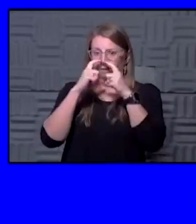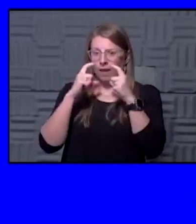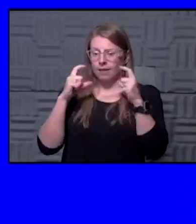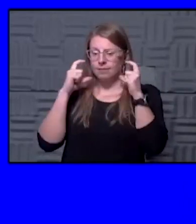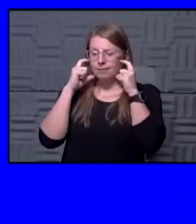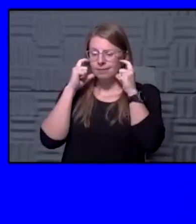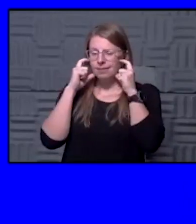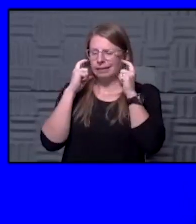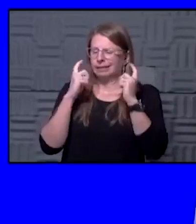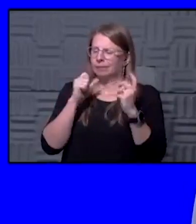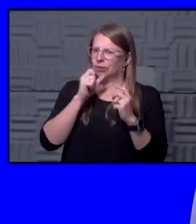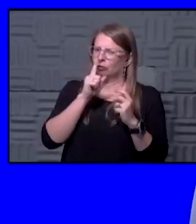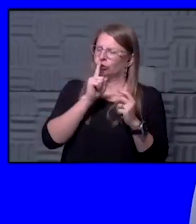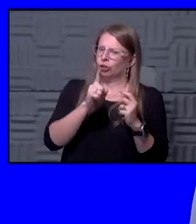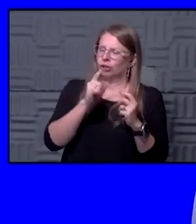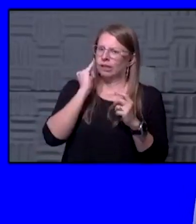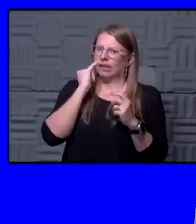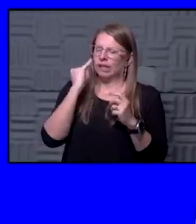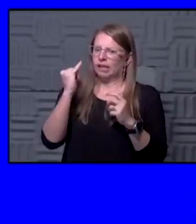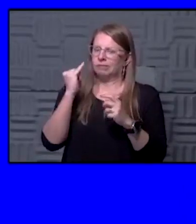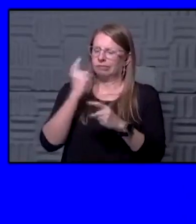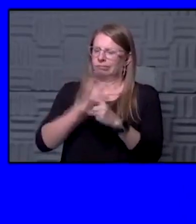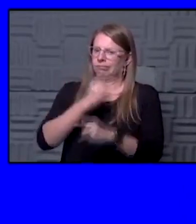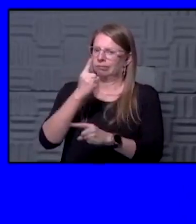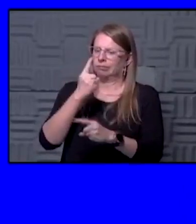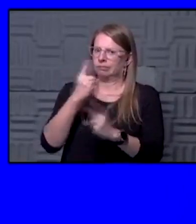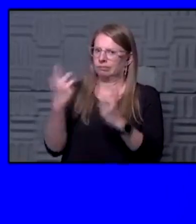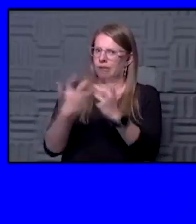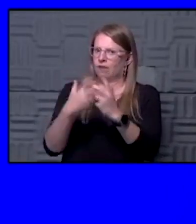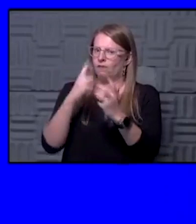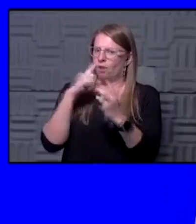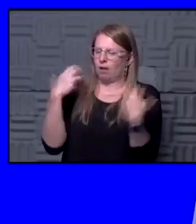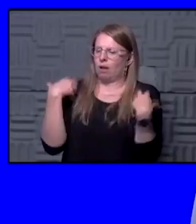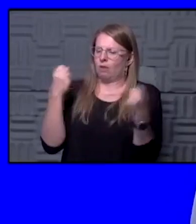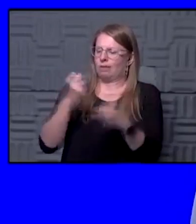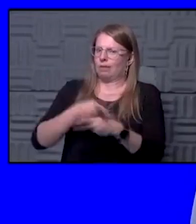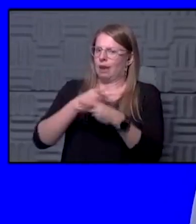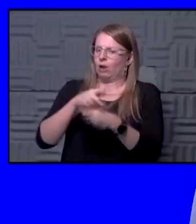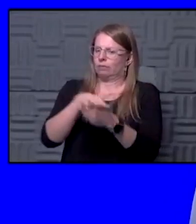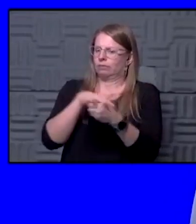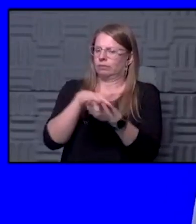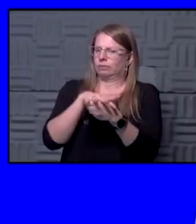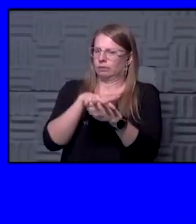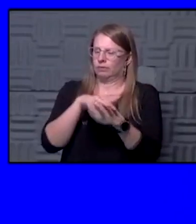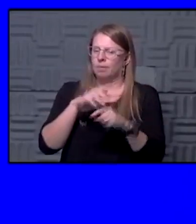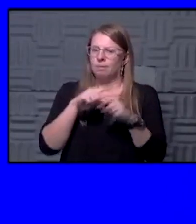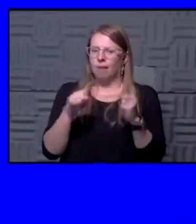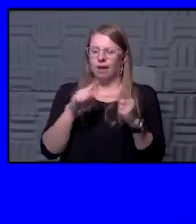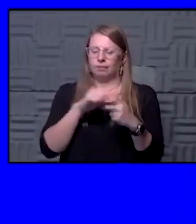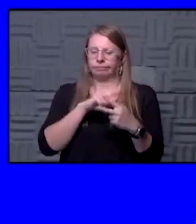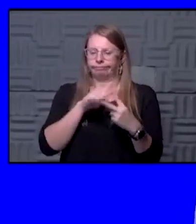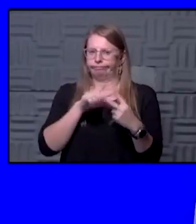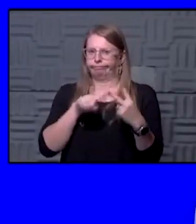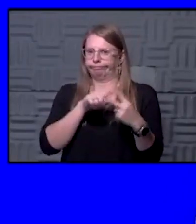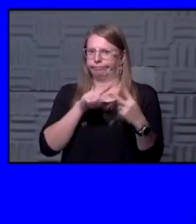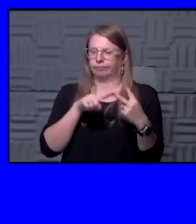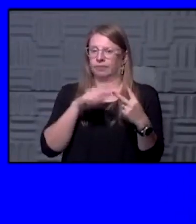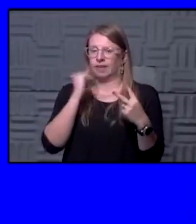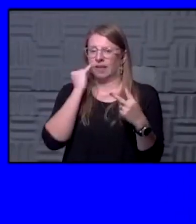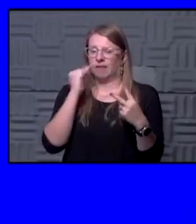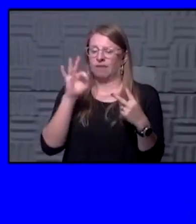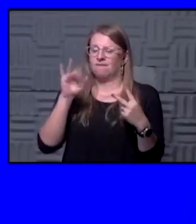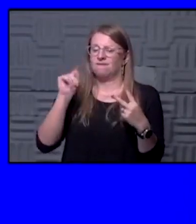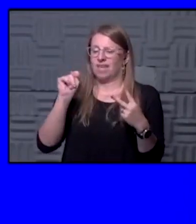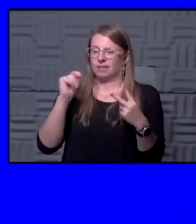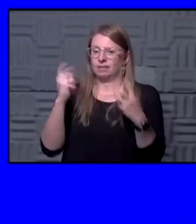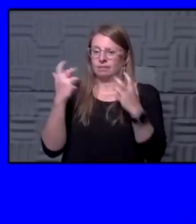those are validated and vetted and if we would be using those in a healthcare setting. But really any one of those things, and if you can get fit tested